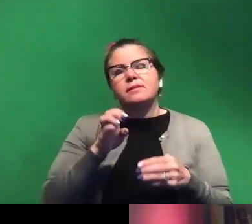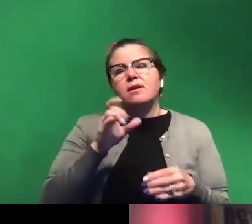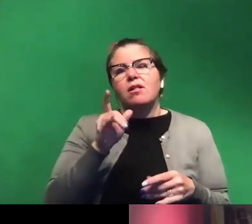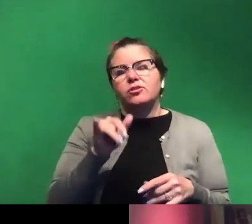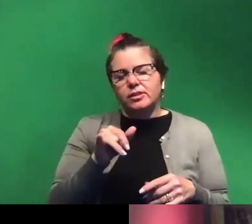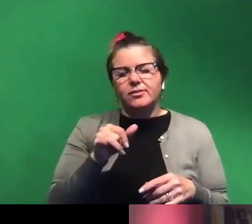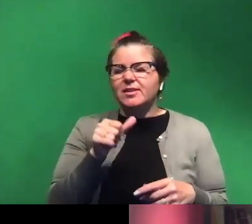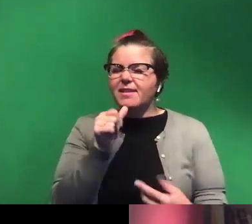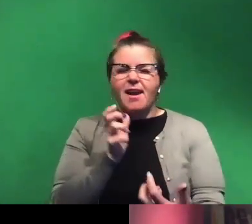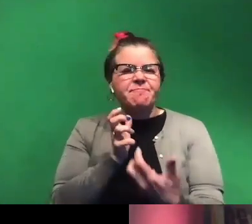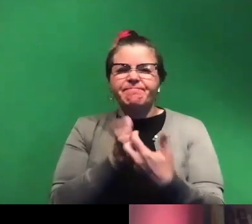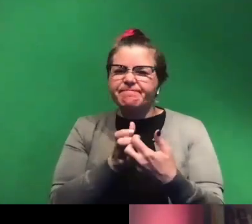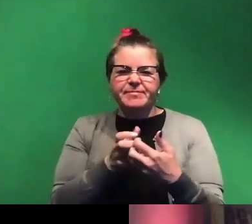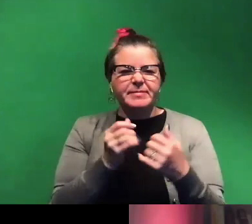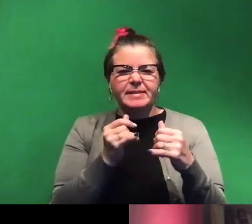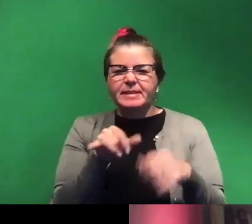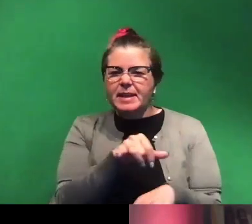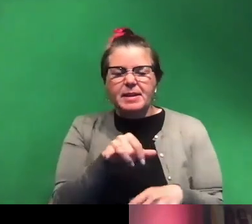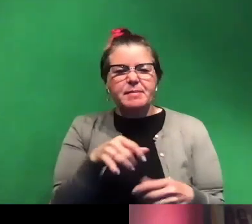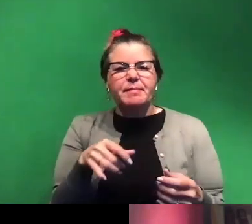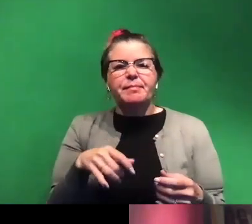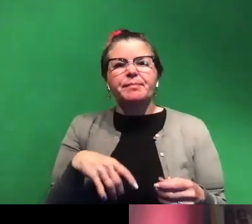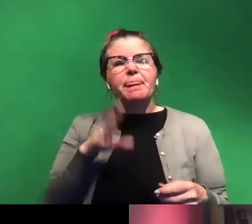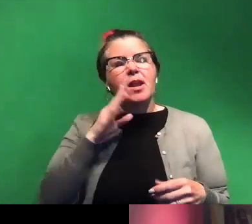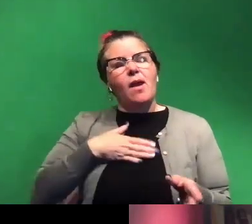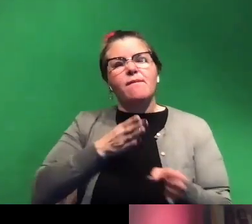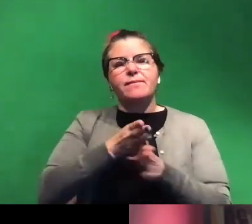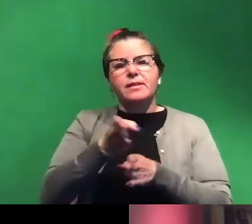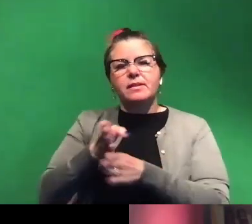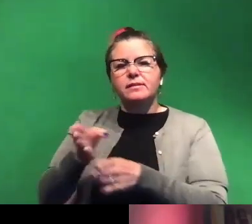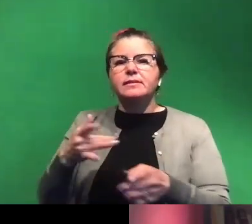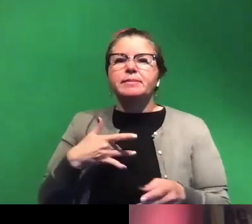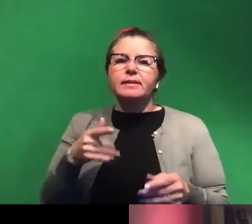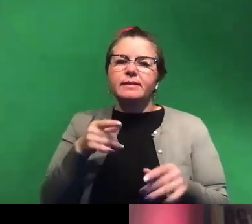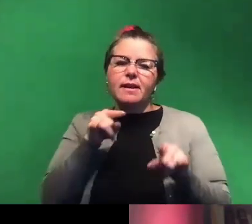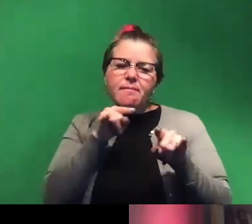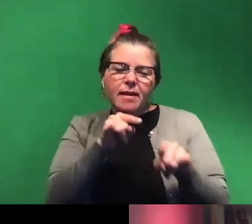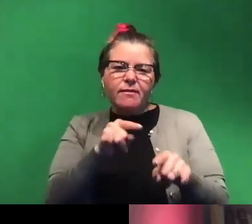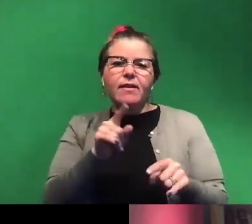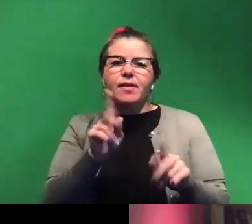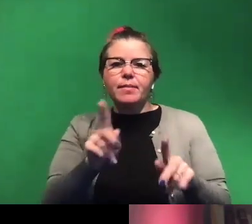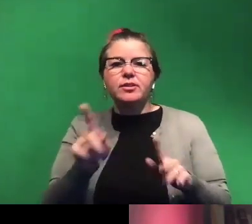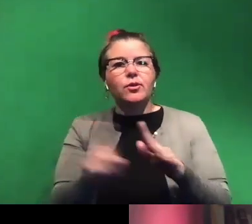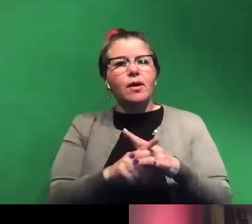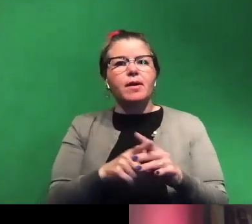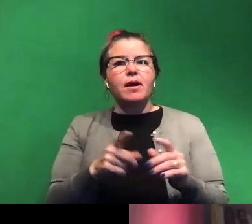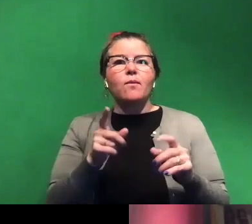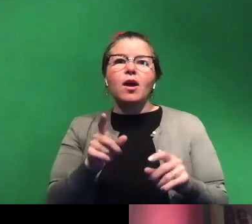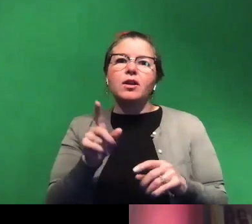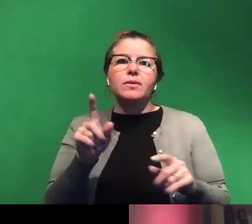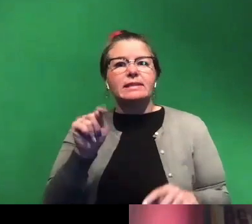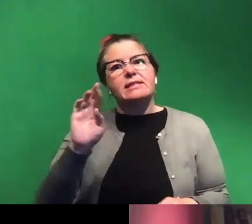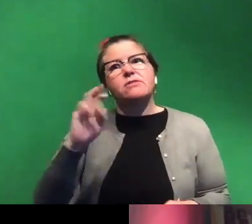wasn't quite working because I know like in our fields, we often kind of make fun of, the person who comes in and says, I want to study Tyrannosaurus, or I want to